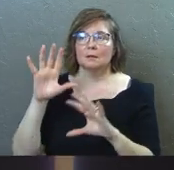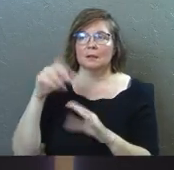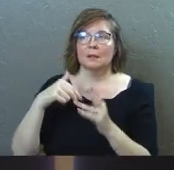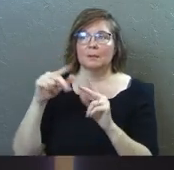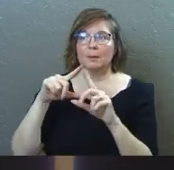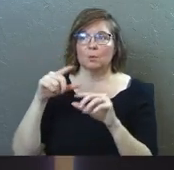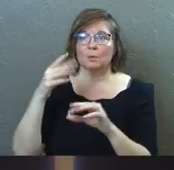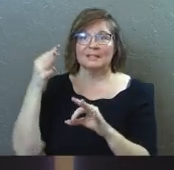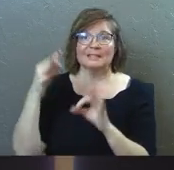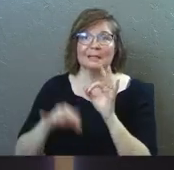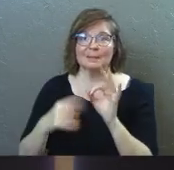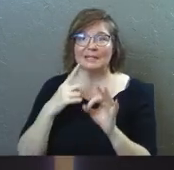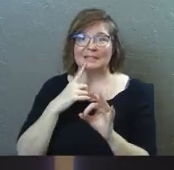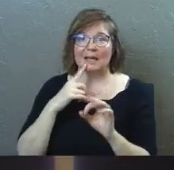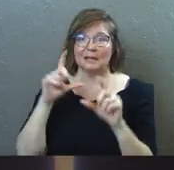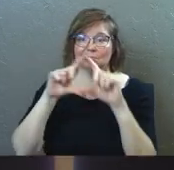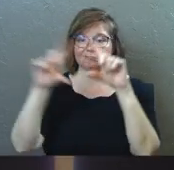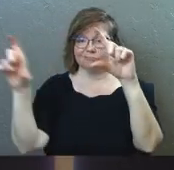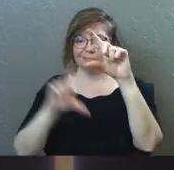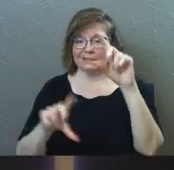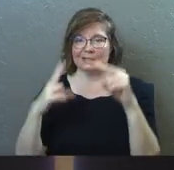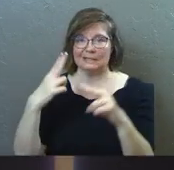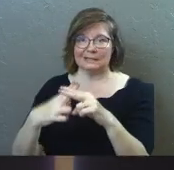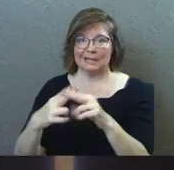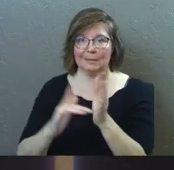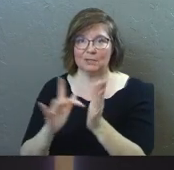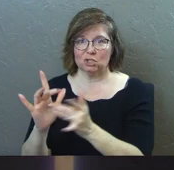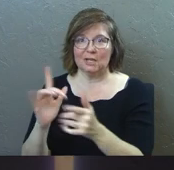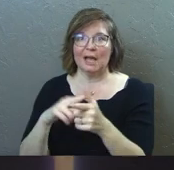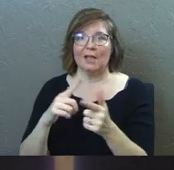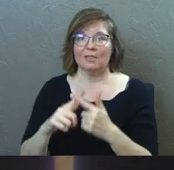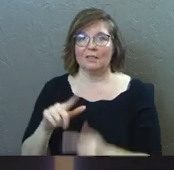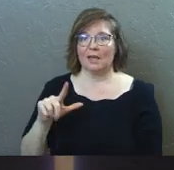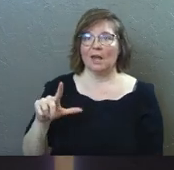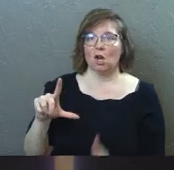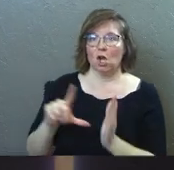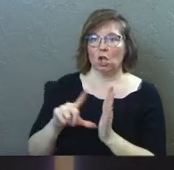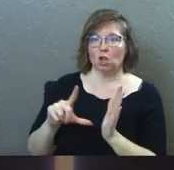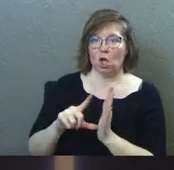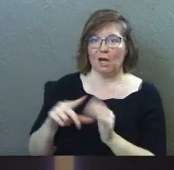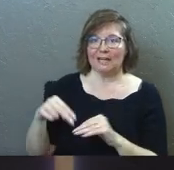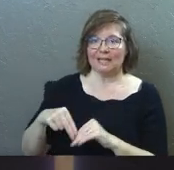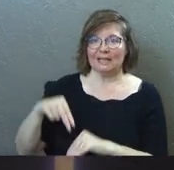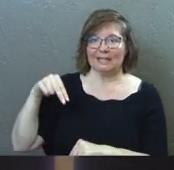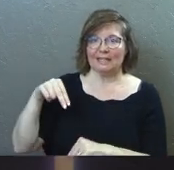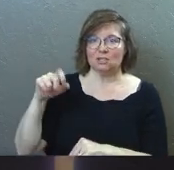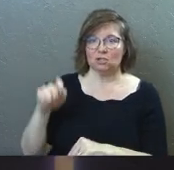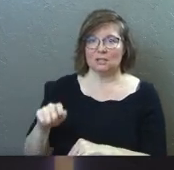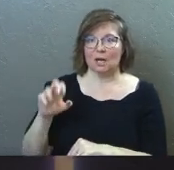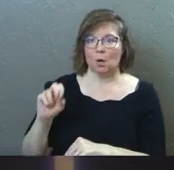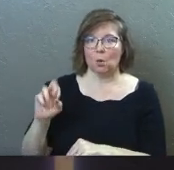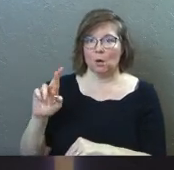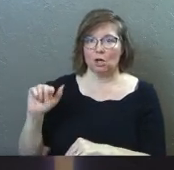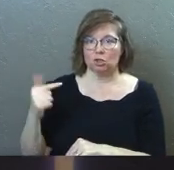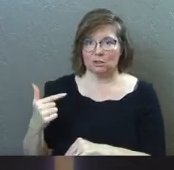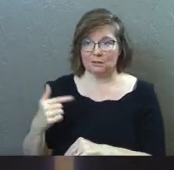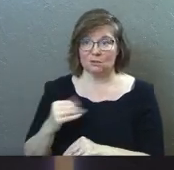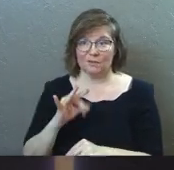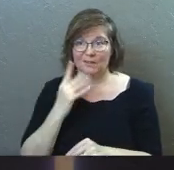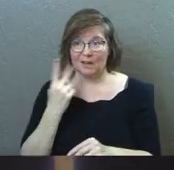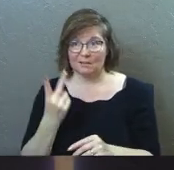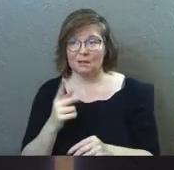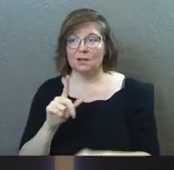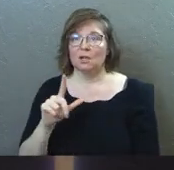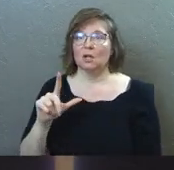the billboard will simply say his name is Jesus, and then point people to LawtonEaster.org. So if you haven't gone there on your phones